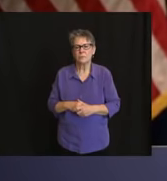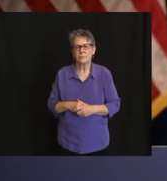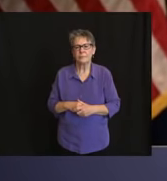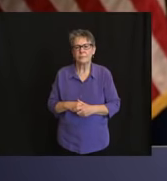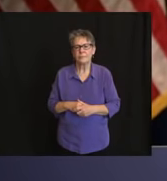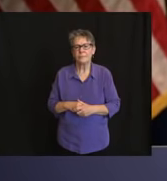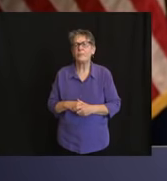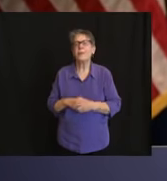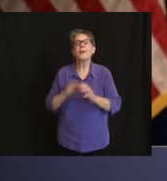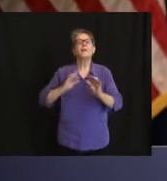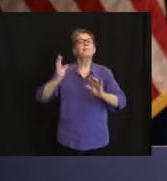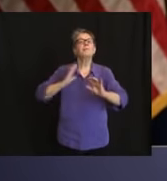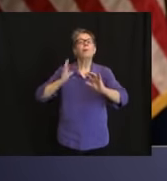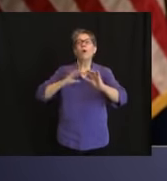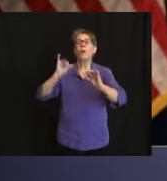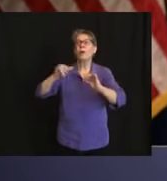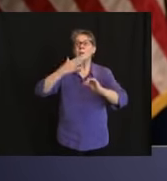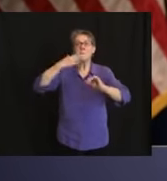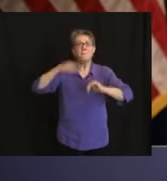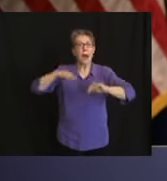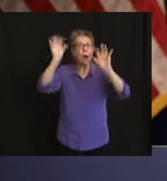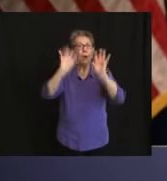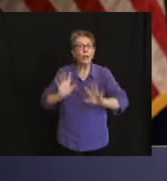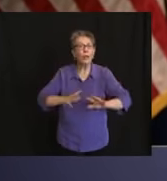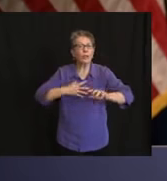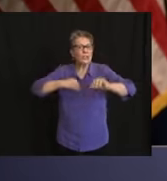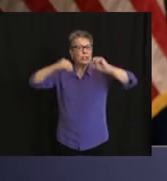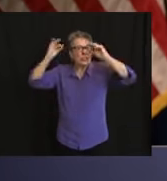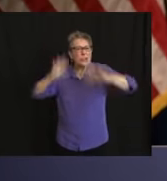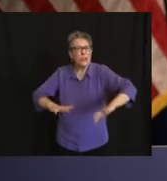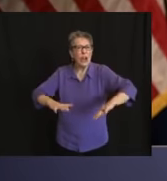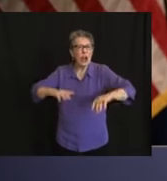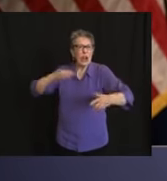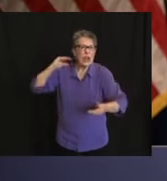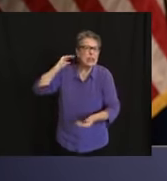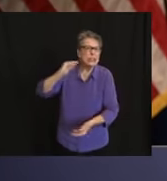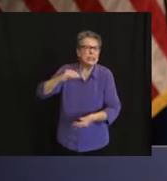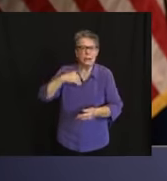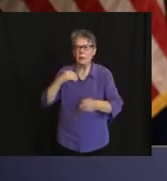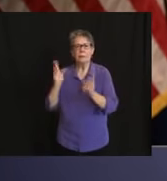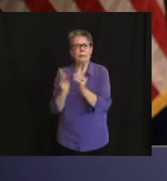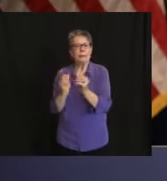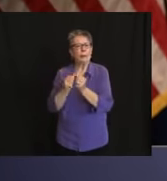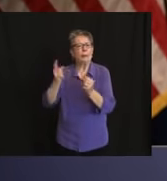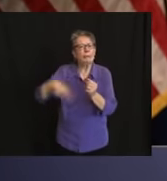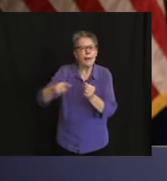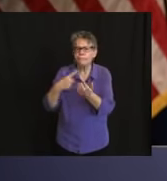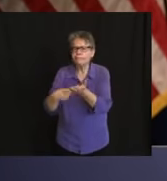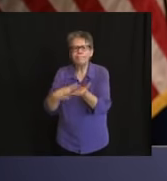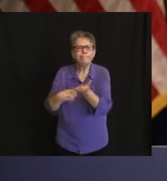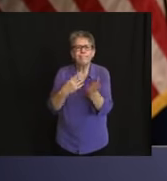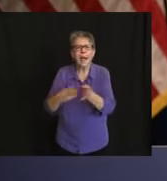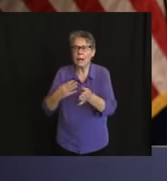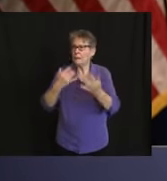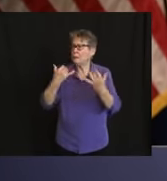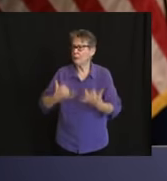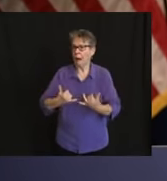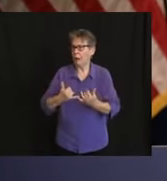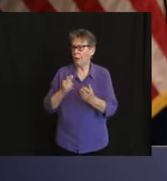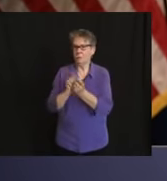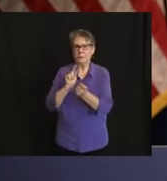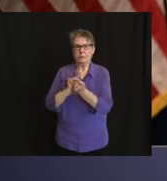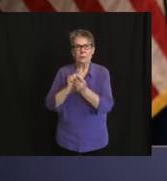having contact either directly with them on a conference call, of which there haven't been many, but I've been on some, or more often than not through you and the war room